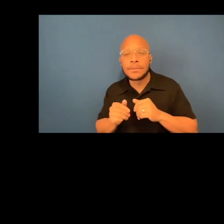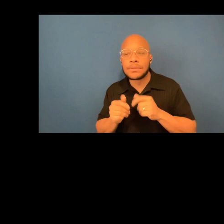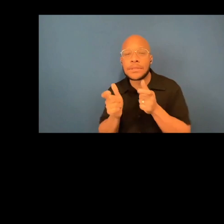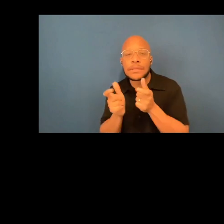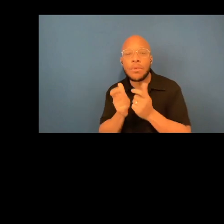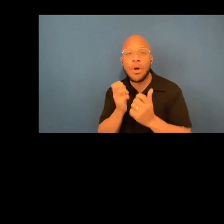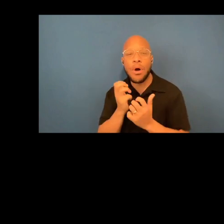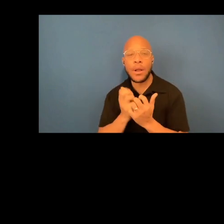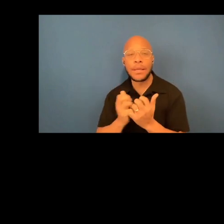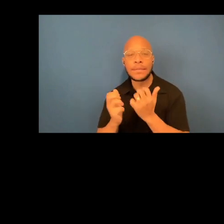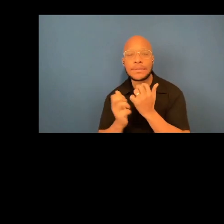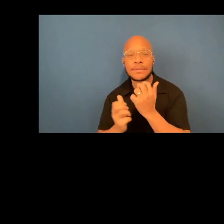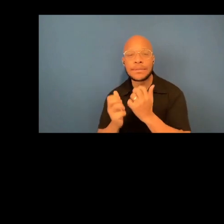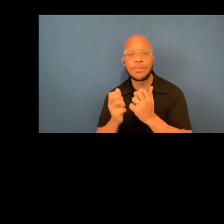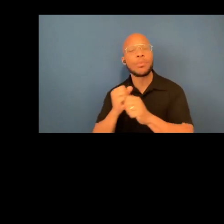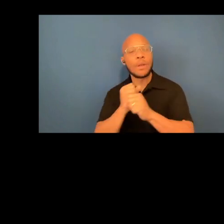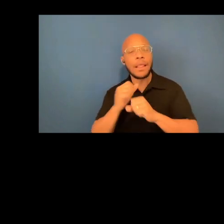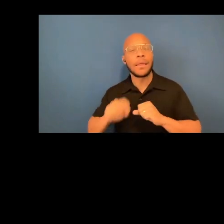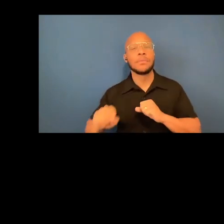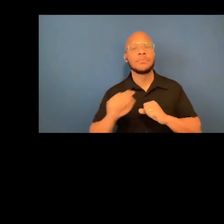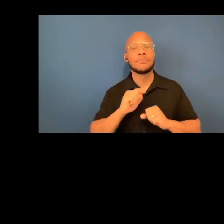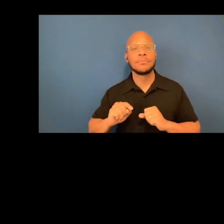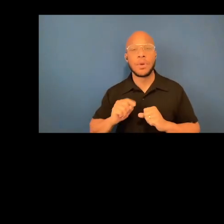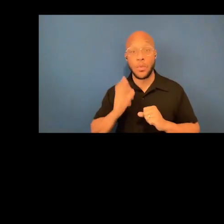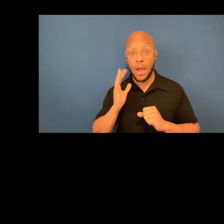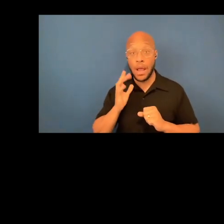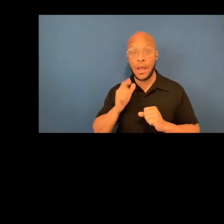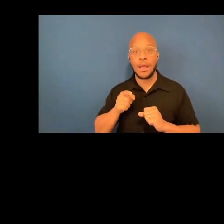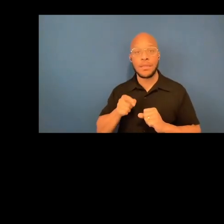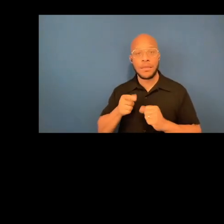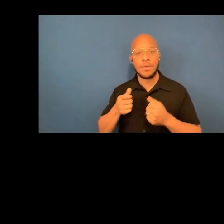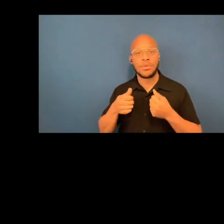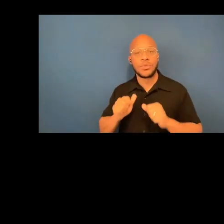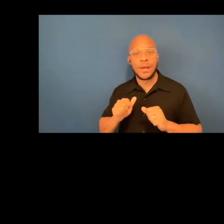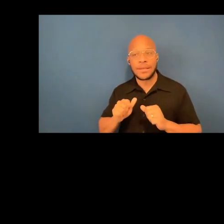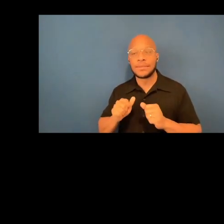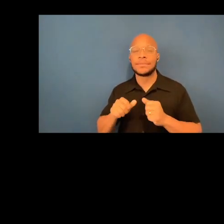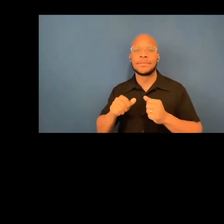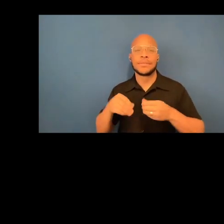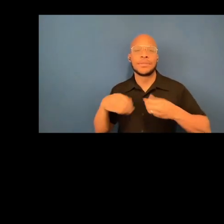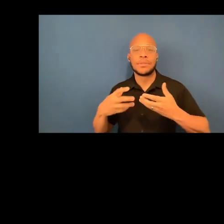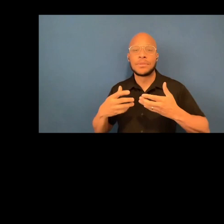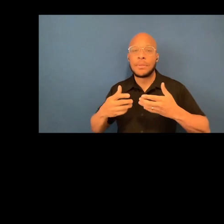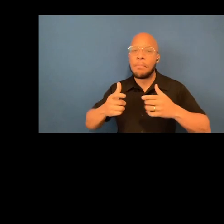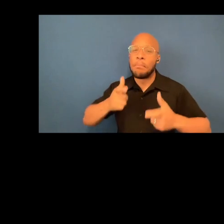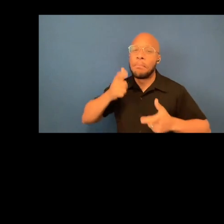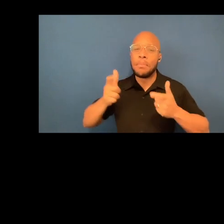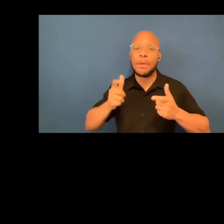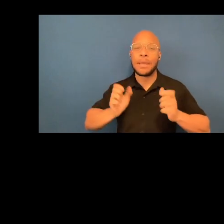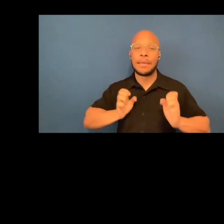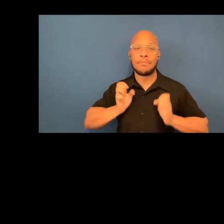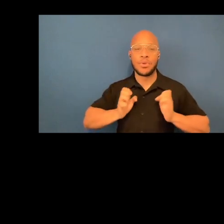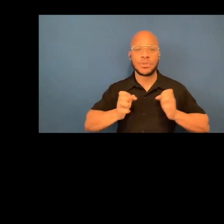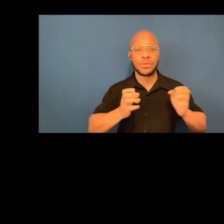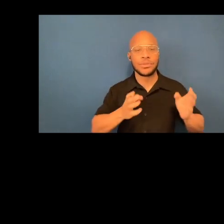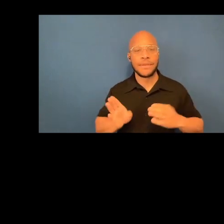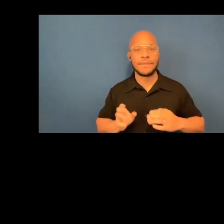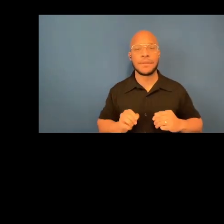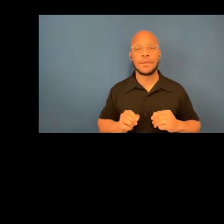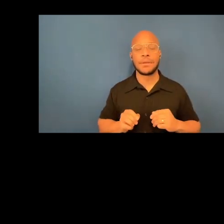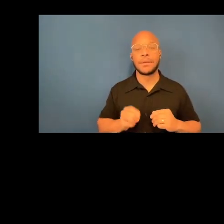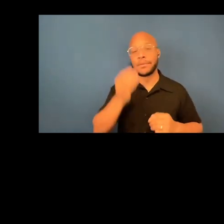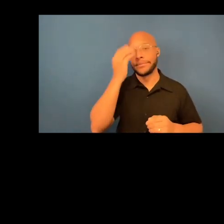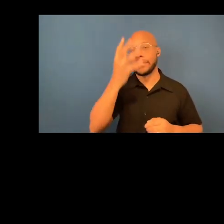shifts possible. I'm very sick right now. Please bear with the fact that I am trying to hold on